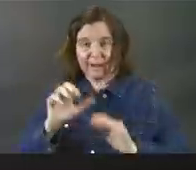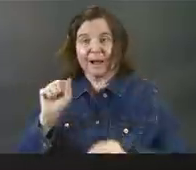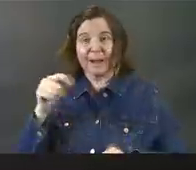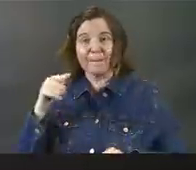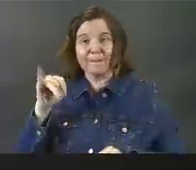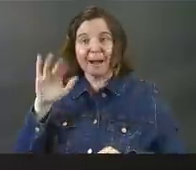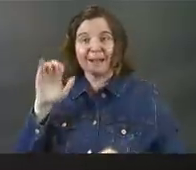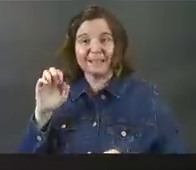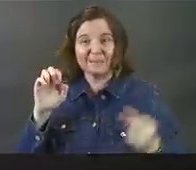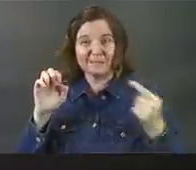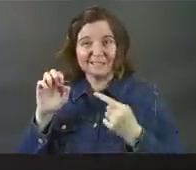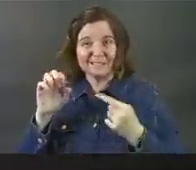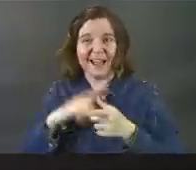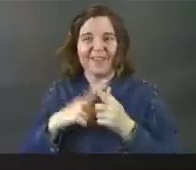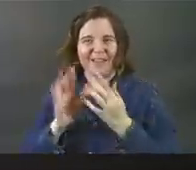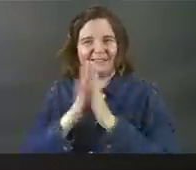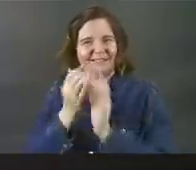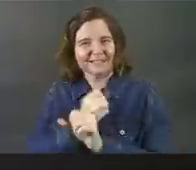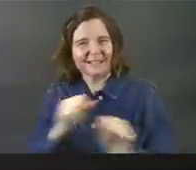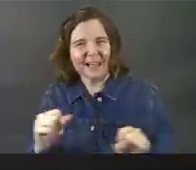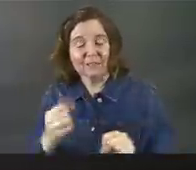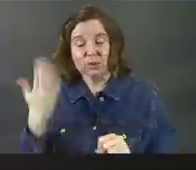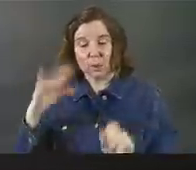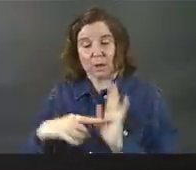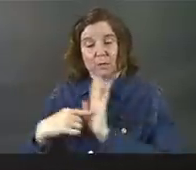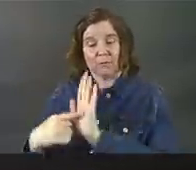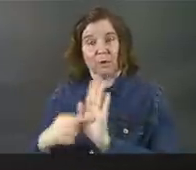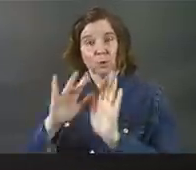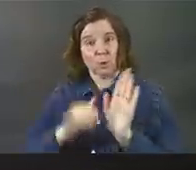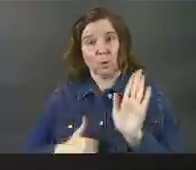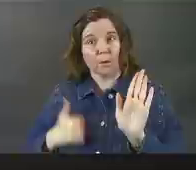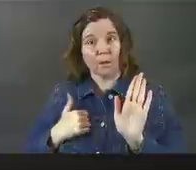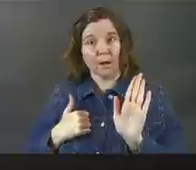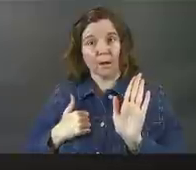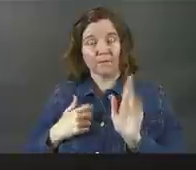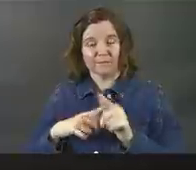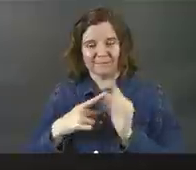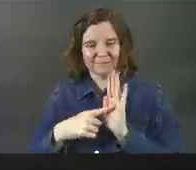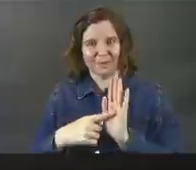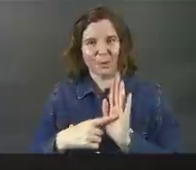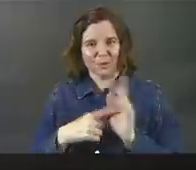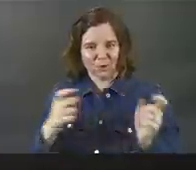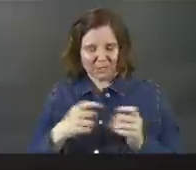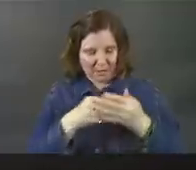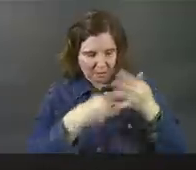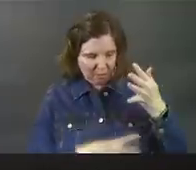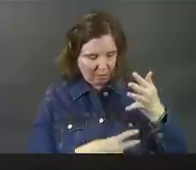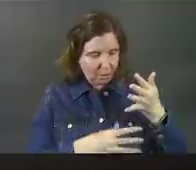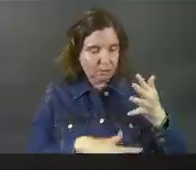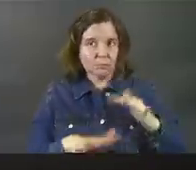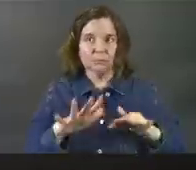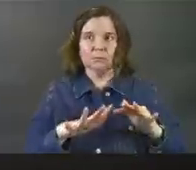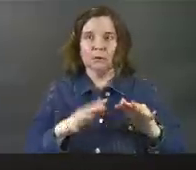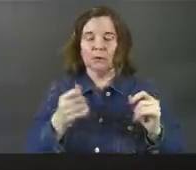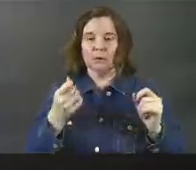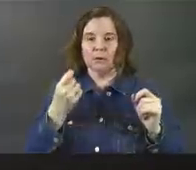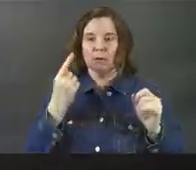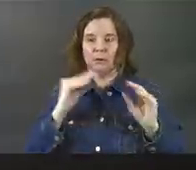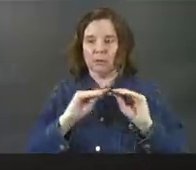to you what your life was. God revealed to you what your sin is. And so then you chose Jesus. So apocalypse is